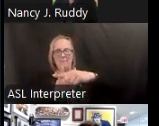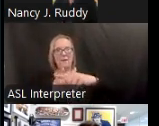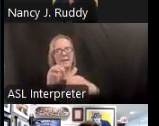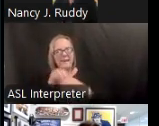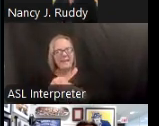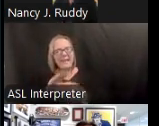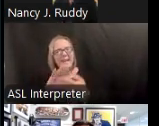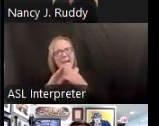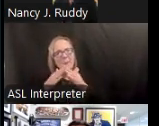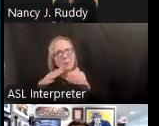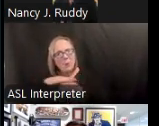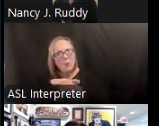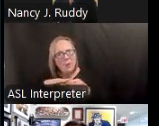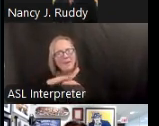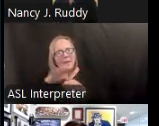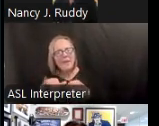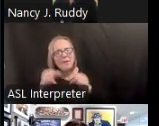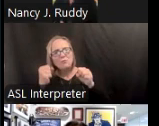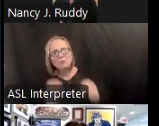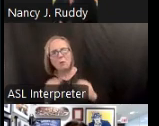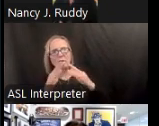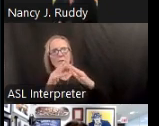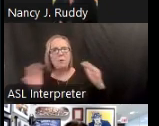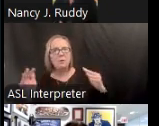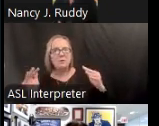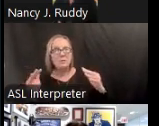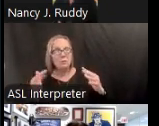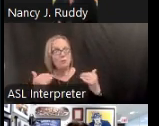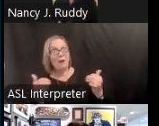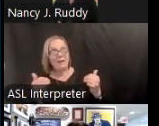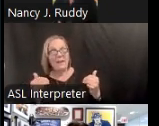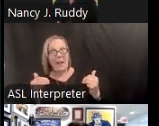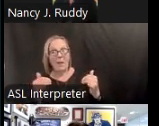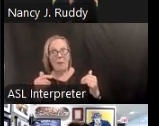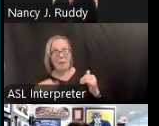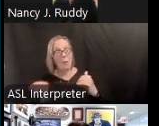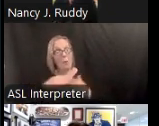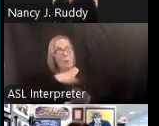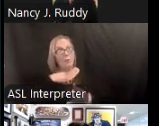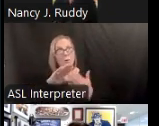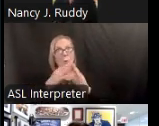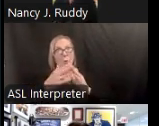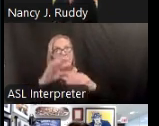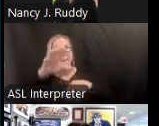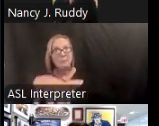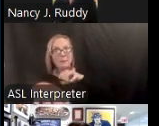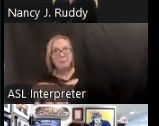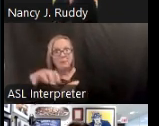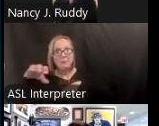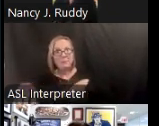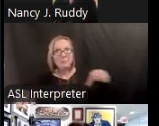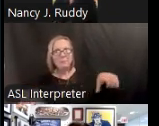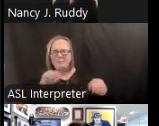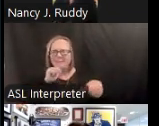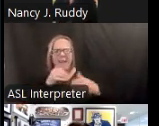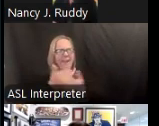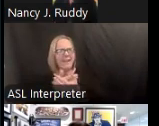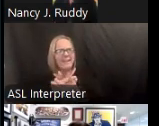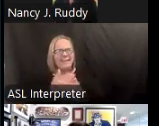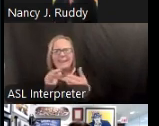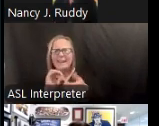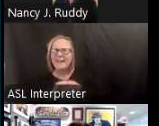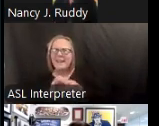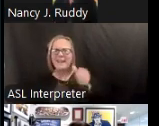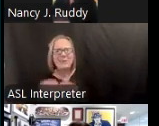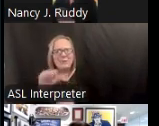and districts that, as Dara mentioned, are currently not connected to each other. As urbanists and planners, we believe that the